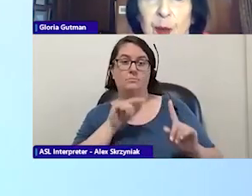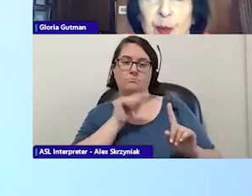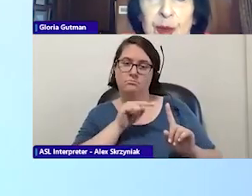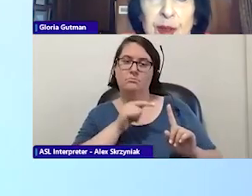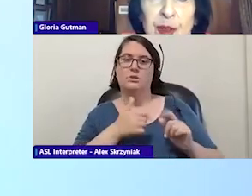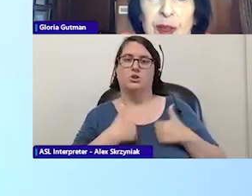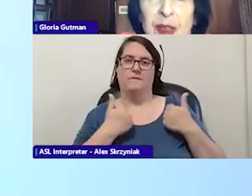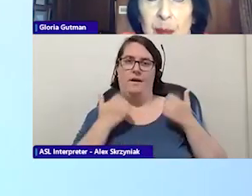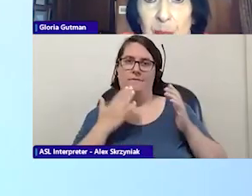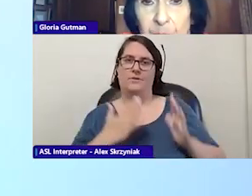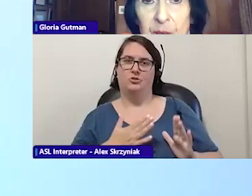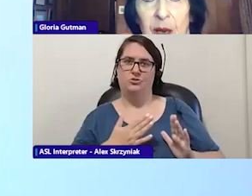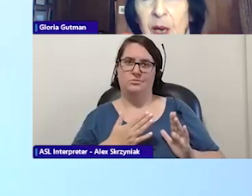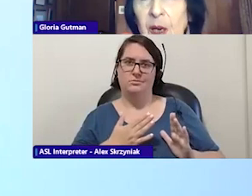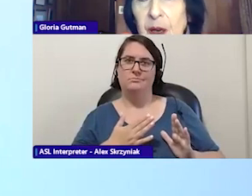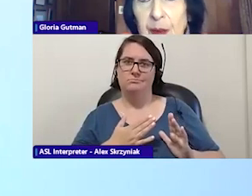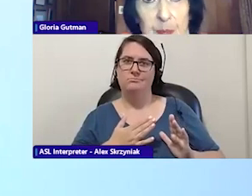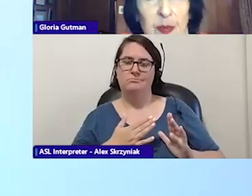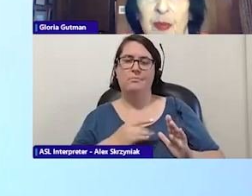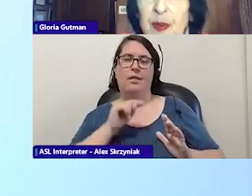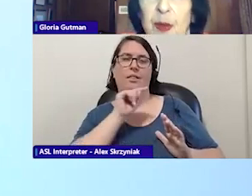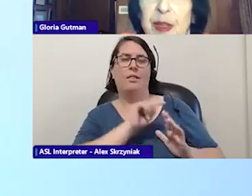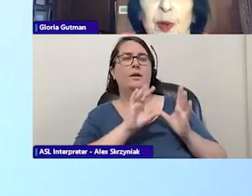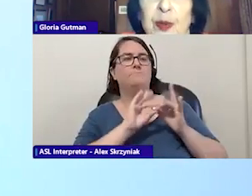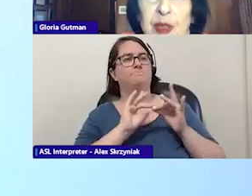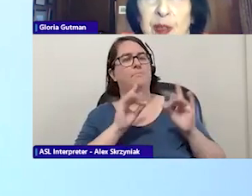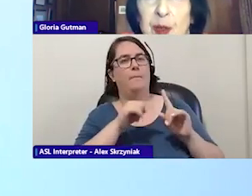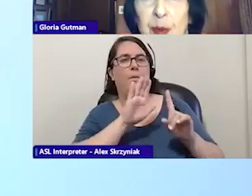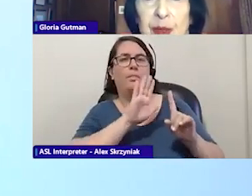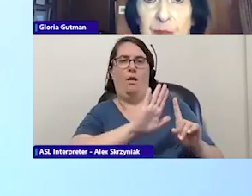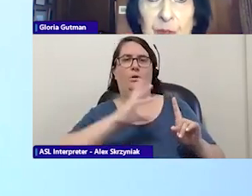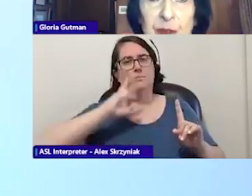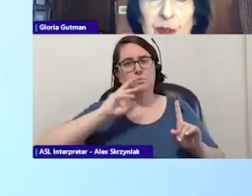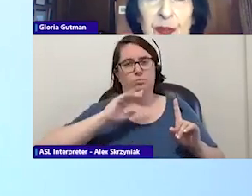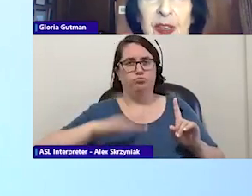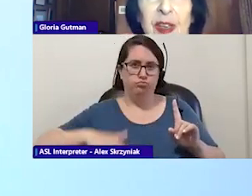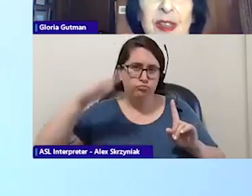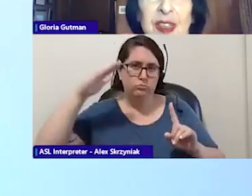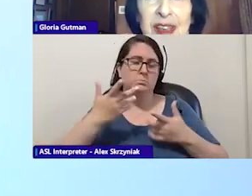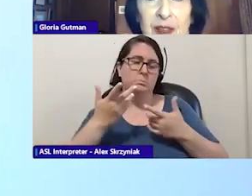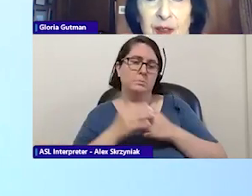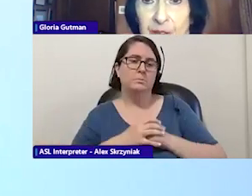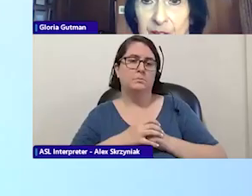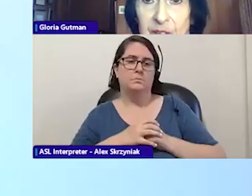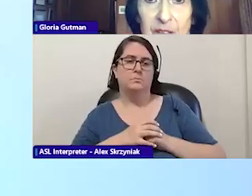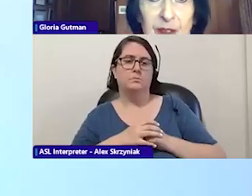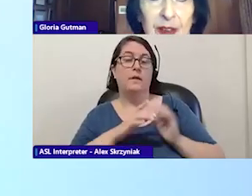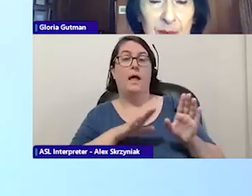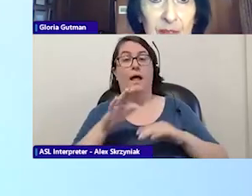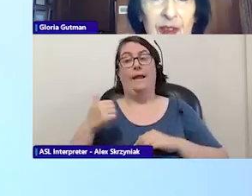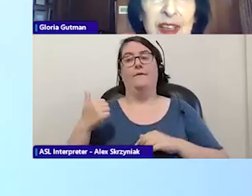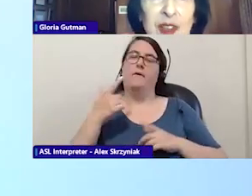and who were talking about their own experiences in the Canadian